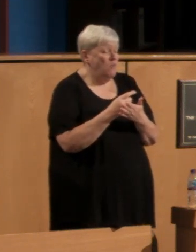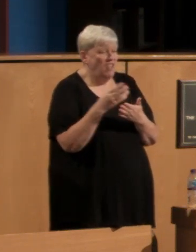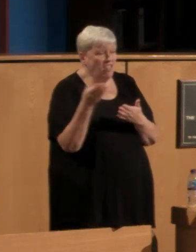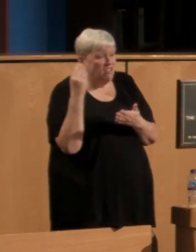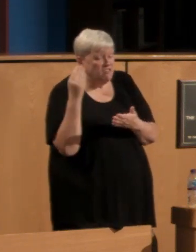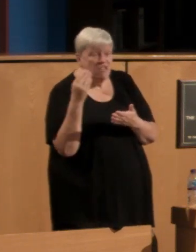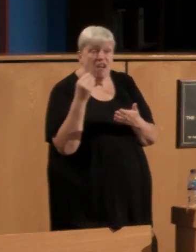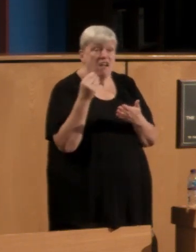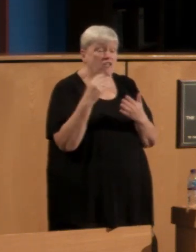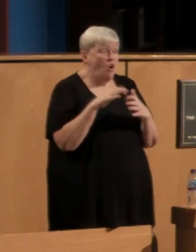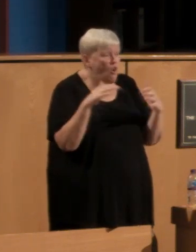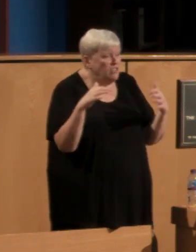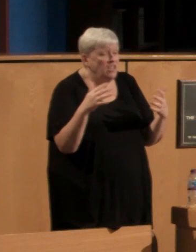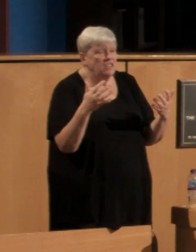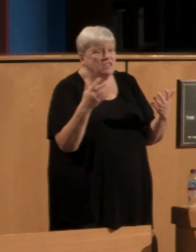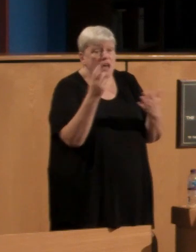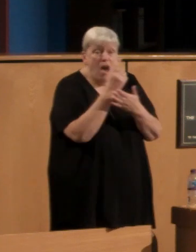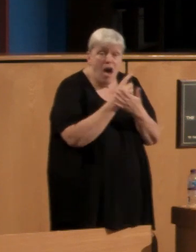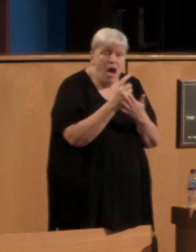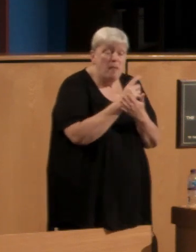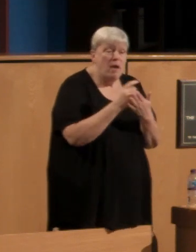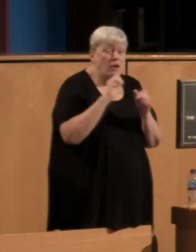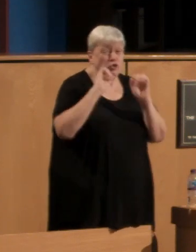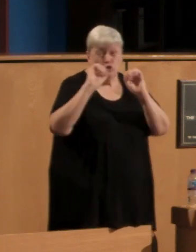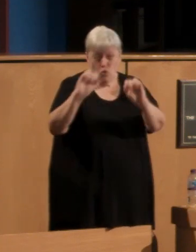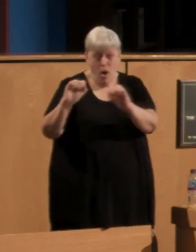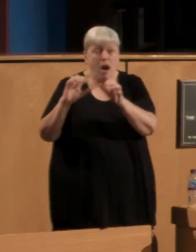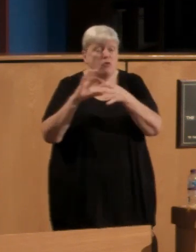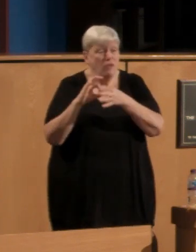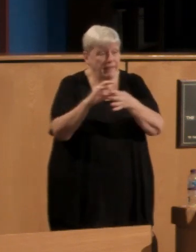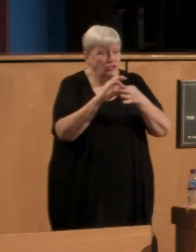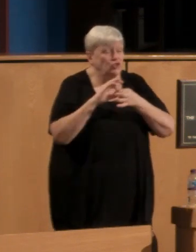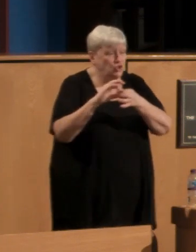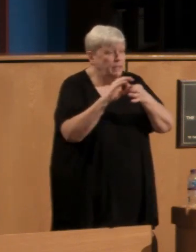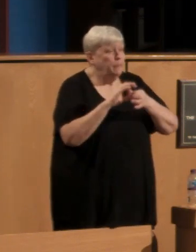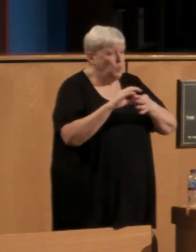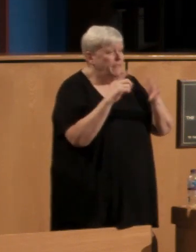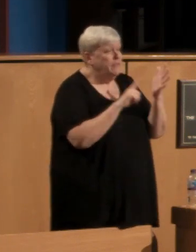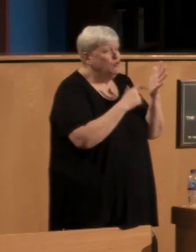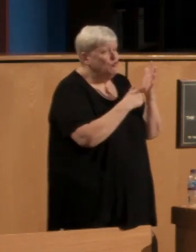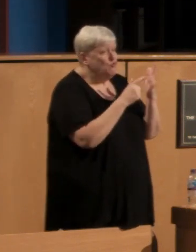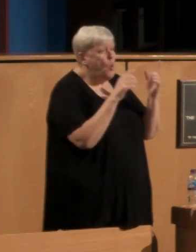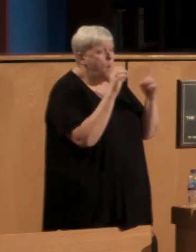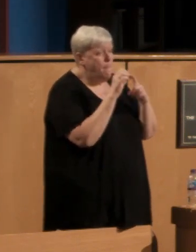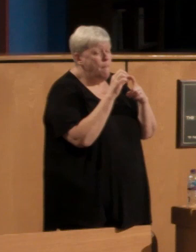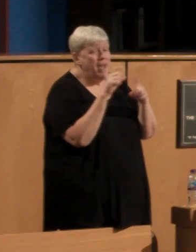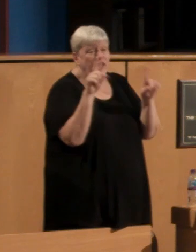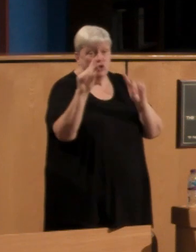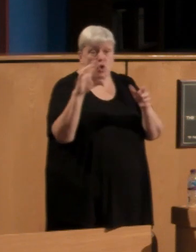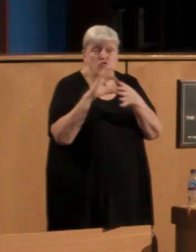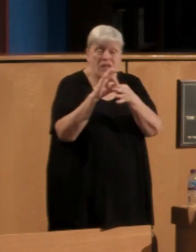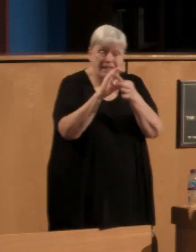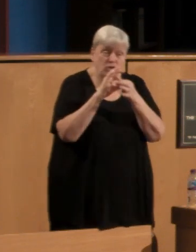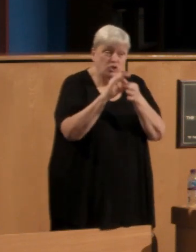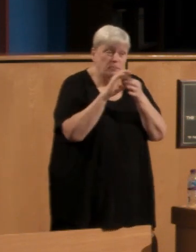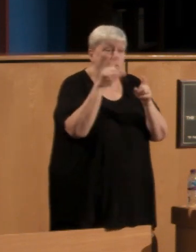or an audience, it's about your relationship to the trope and your relationship to what